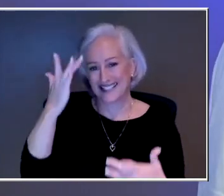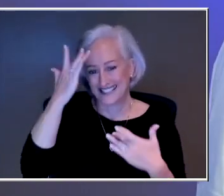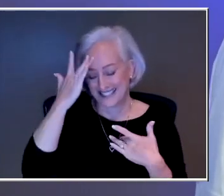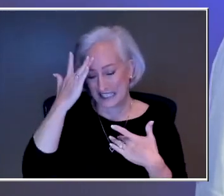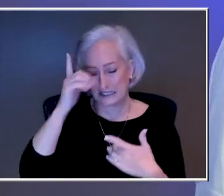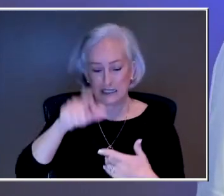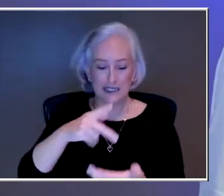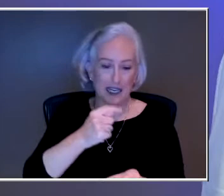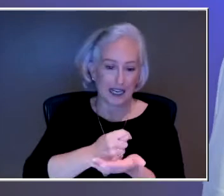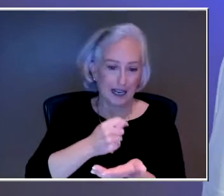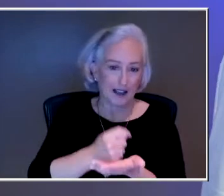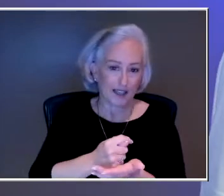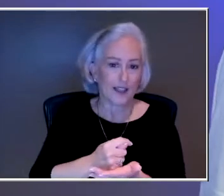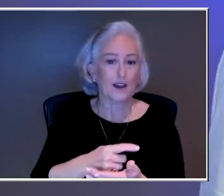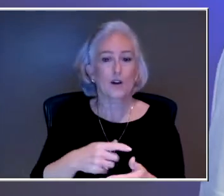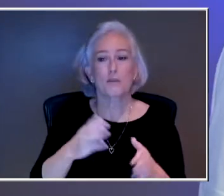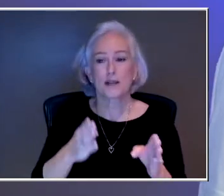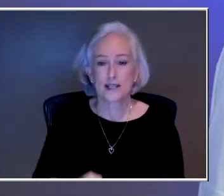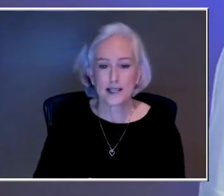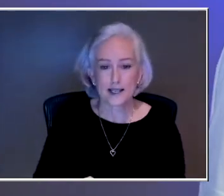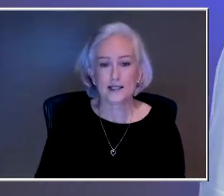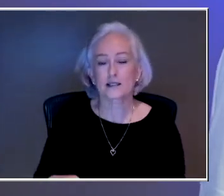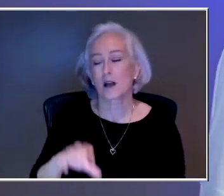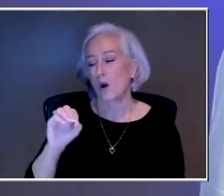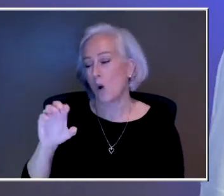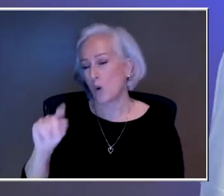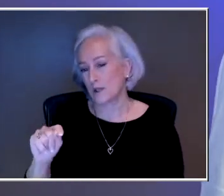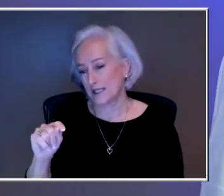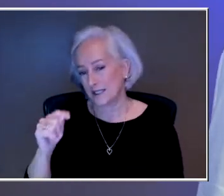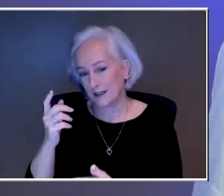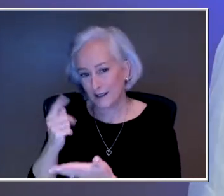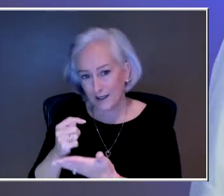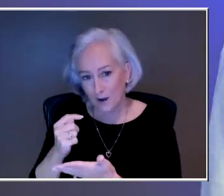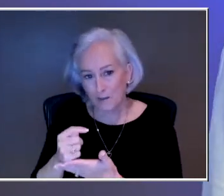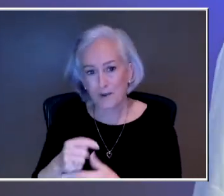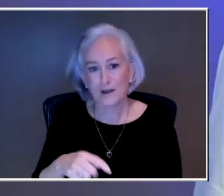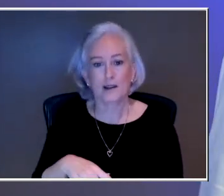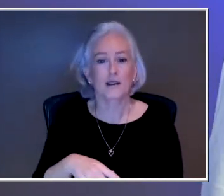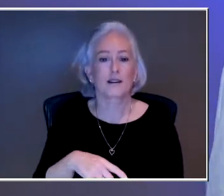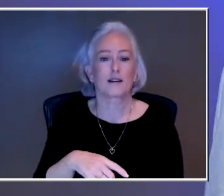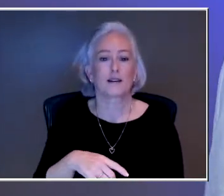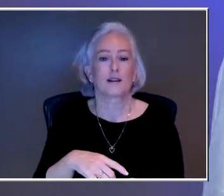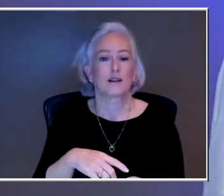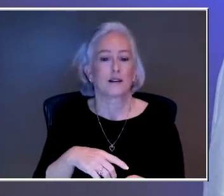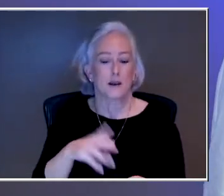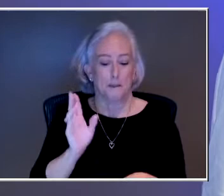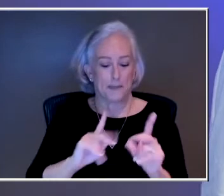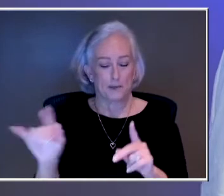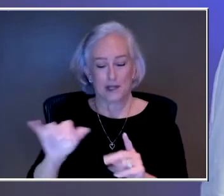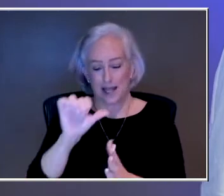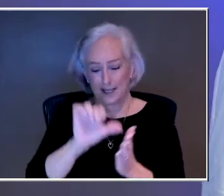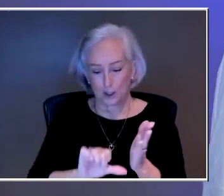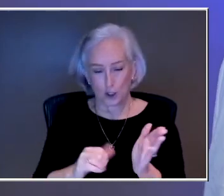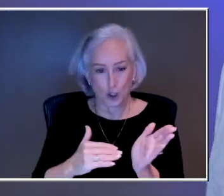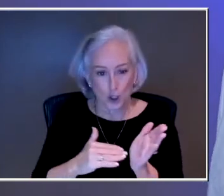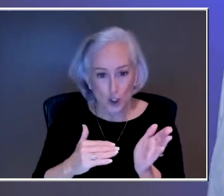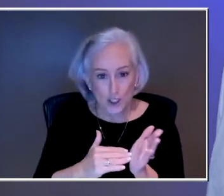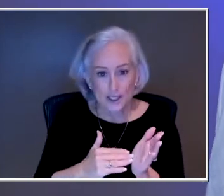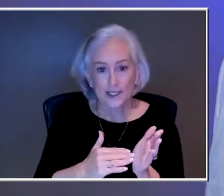occupational therapists that are in the form of certified lymphedema therapists, as well as people like surgeons like Dr. Kilgore and